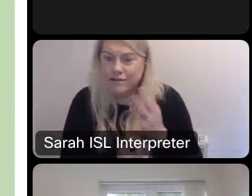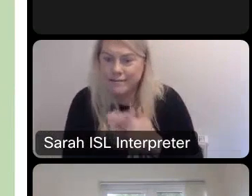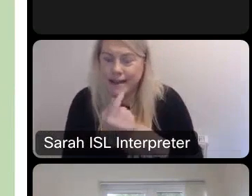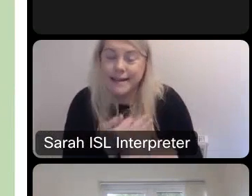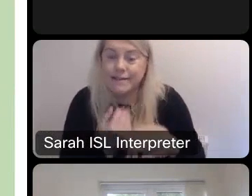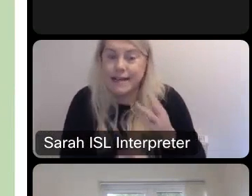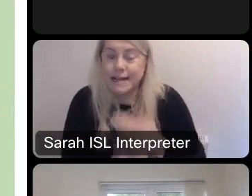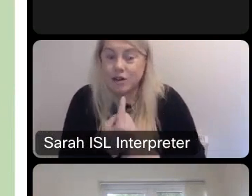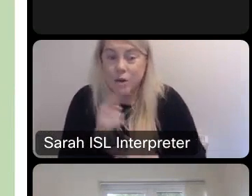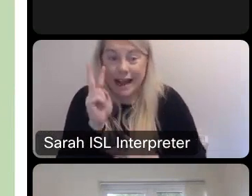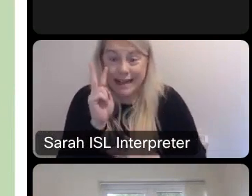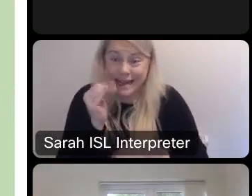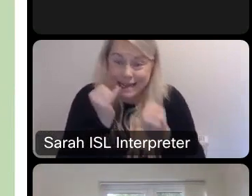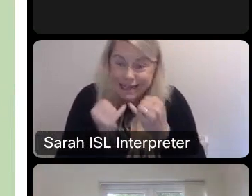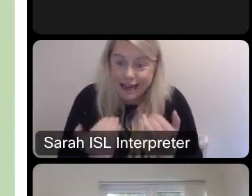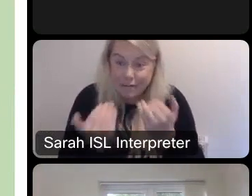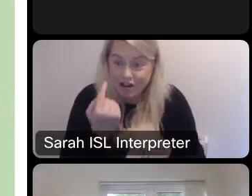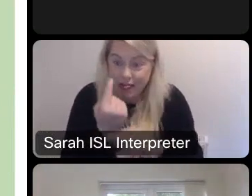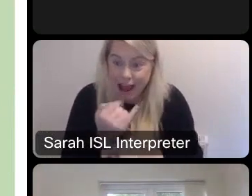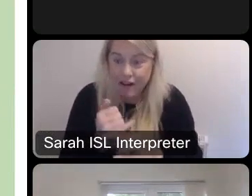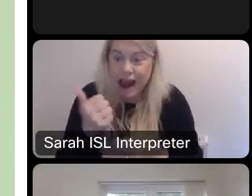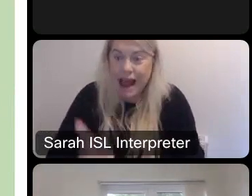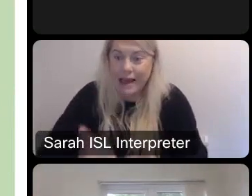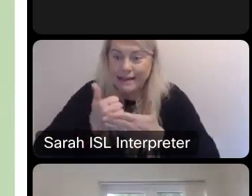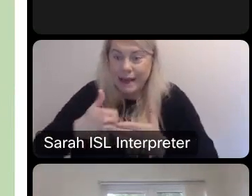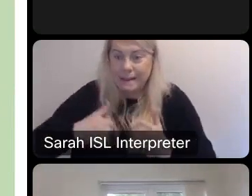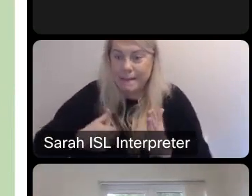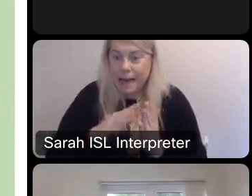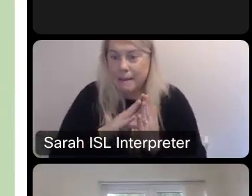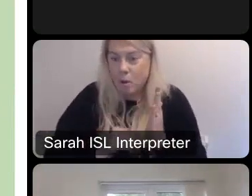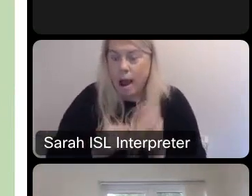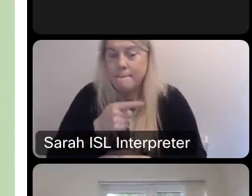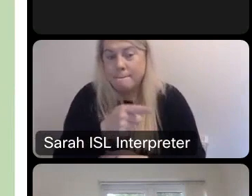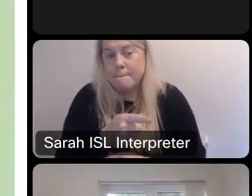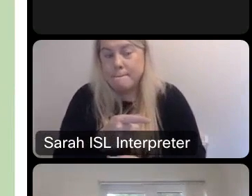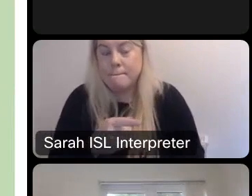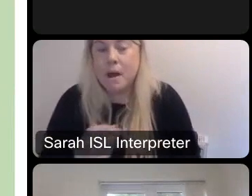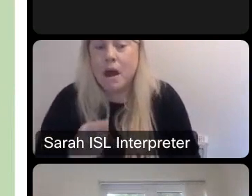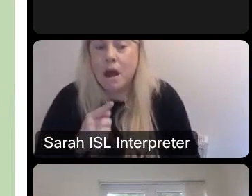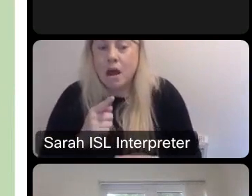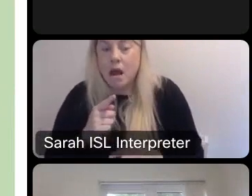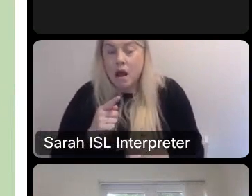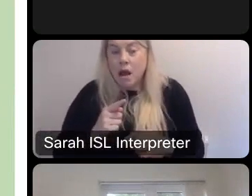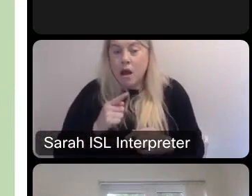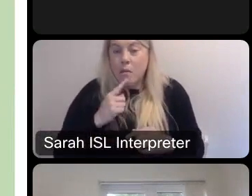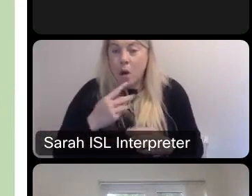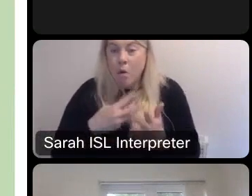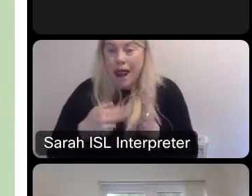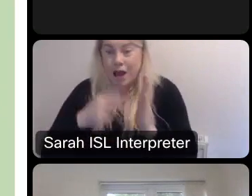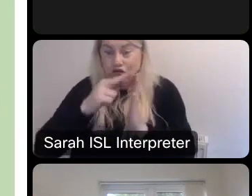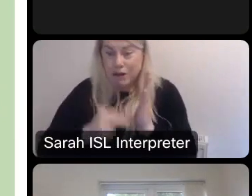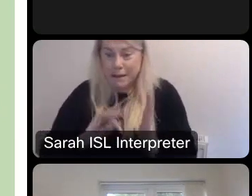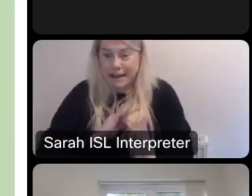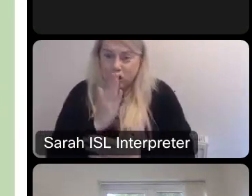is detailed in the Assist Me. I'm not going to go into it in too much detail. And I suppose when I read it myself, some of it can maybe